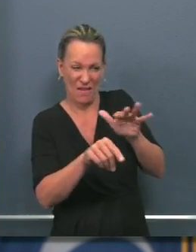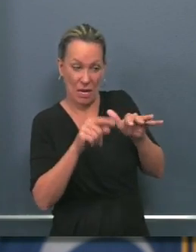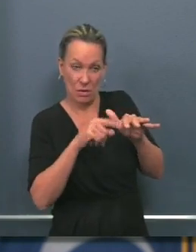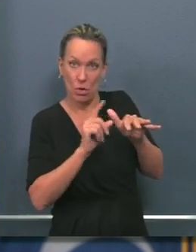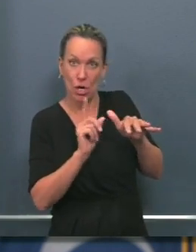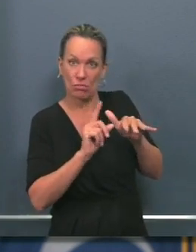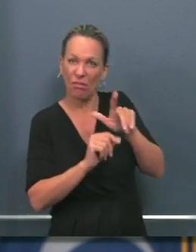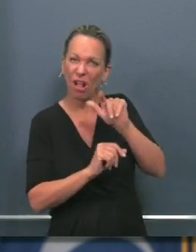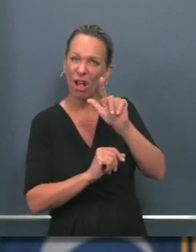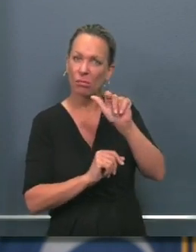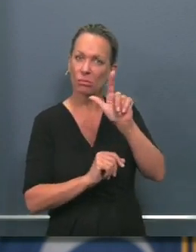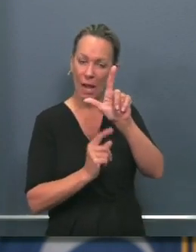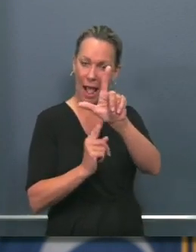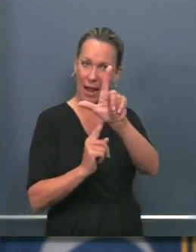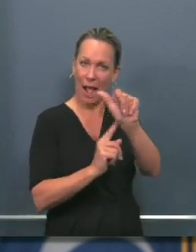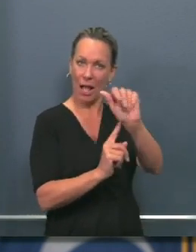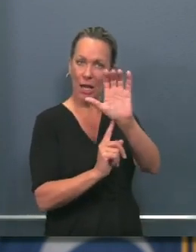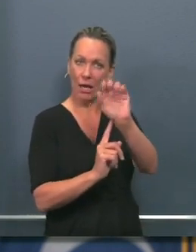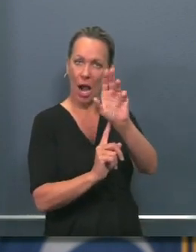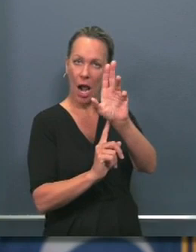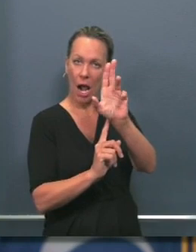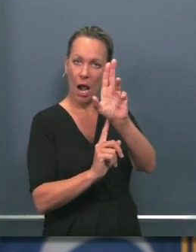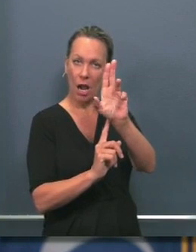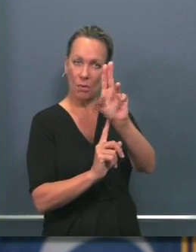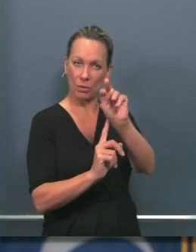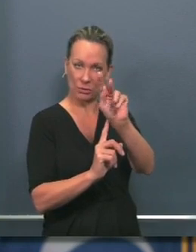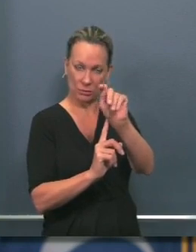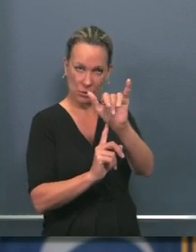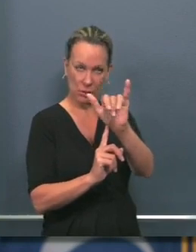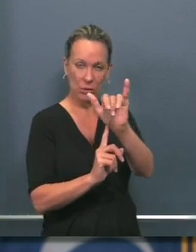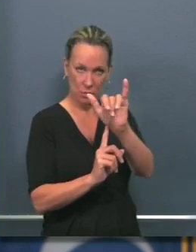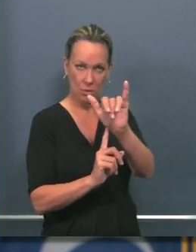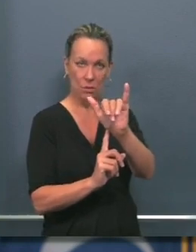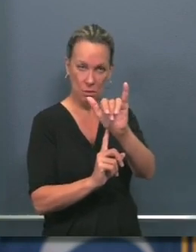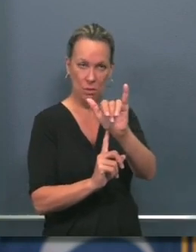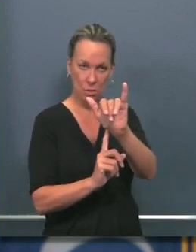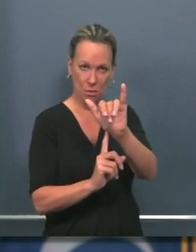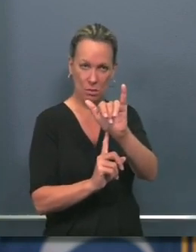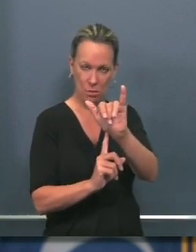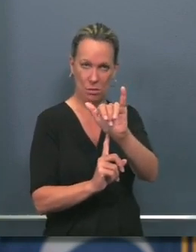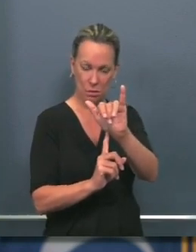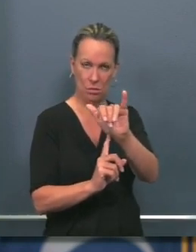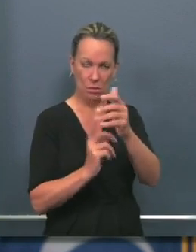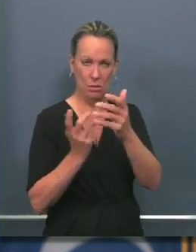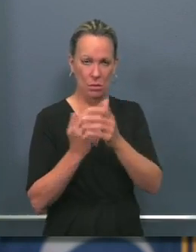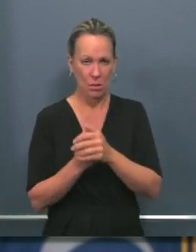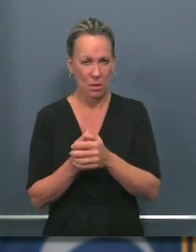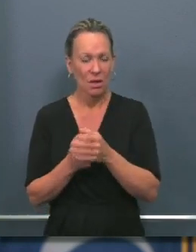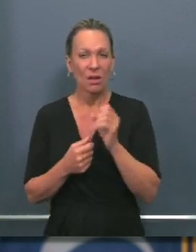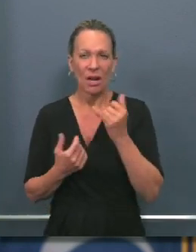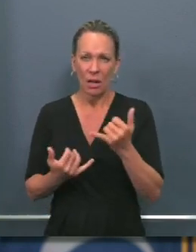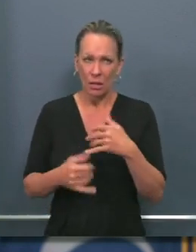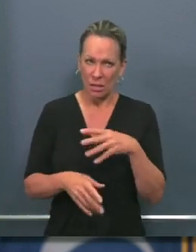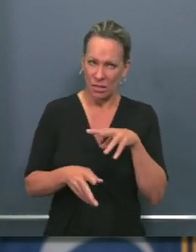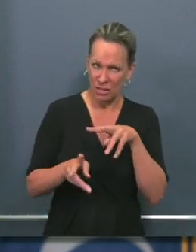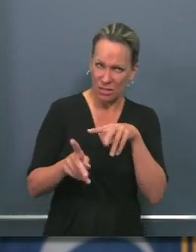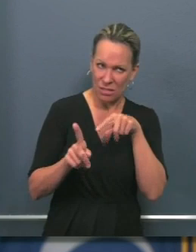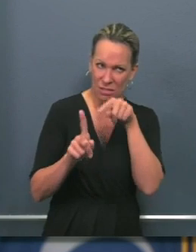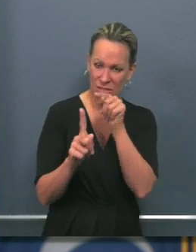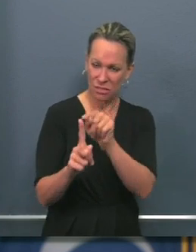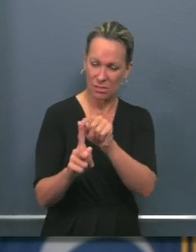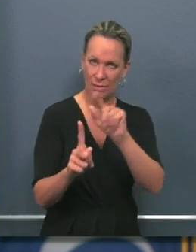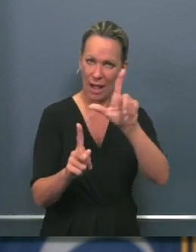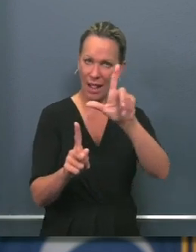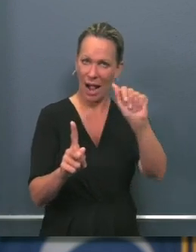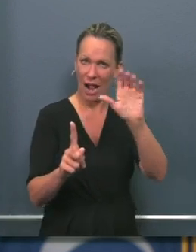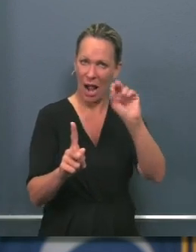That's why it's completely appropriate, the announcement that was made there, and I deeply respect and admire the work that's being done there with the county and the